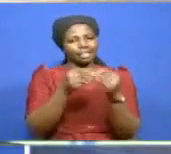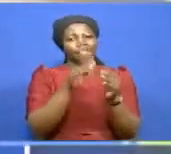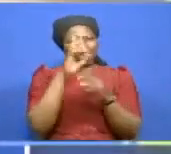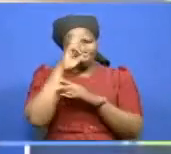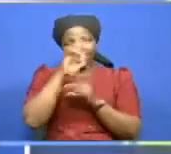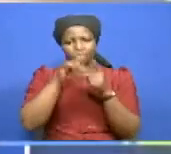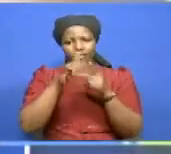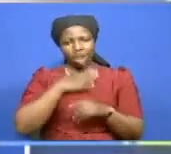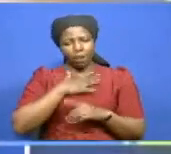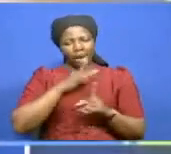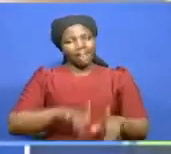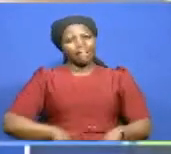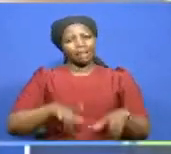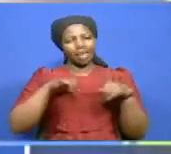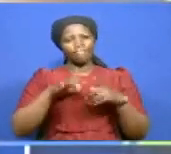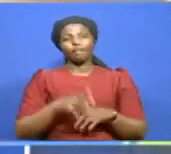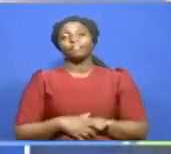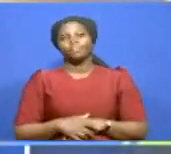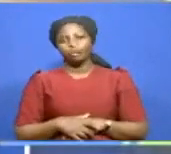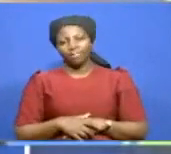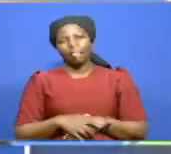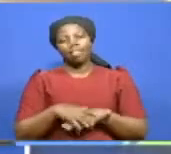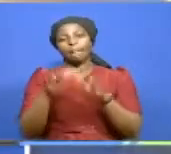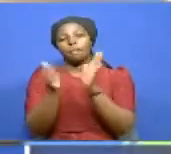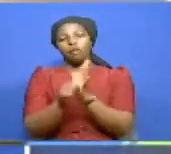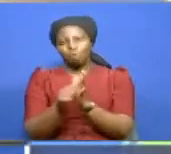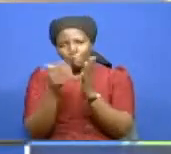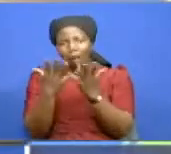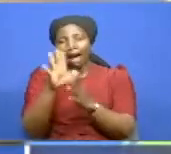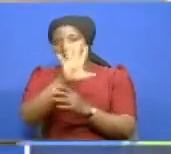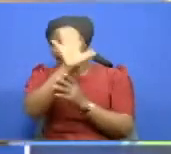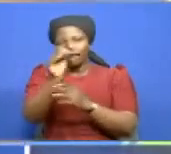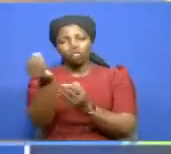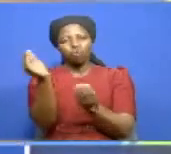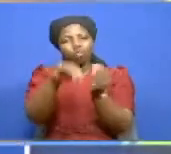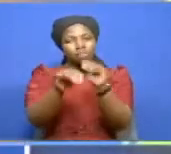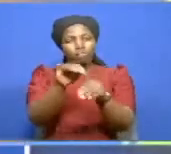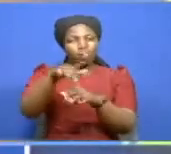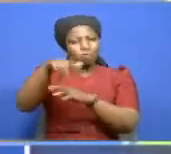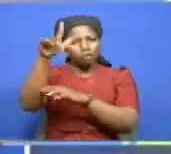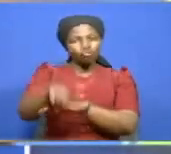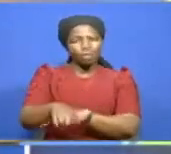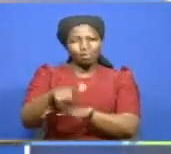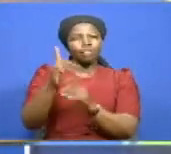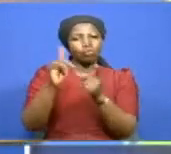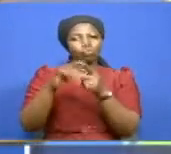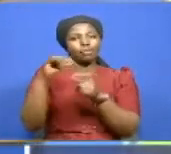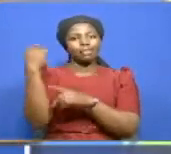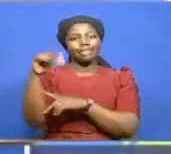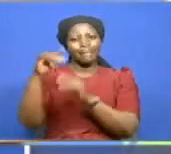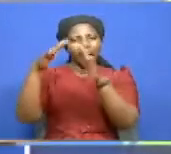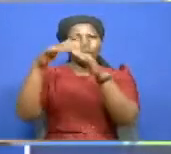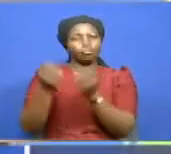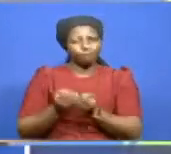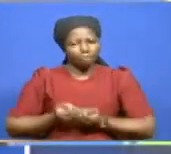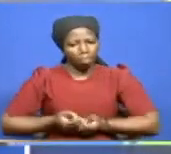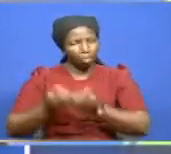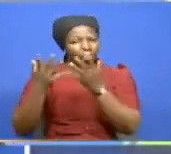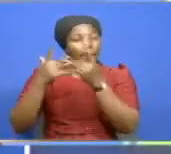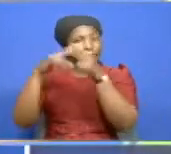survival. The irony is that Africa contributes the least to greenhouse emissions,